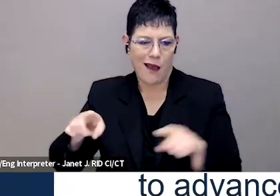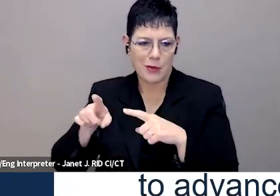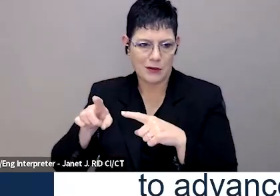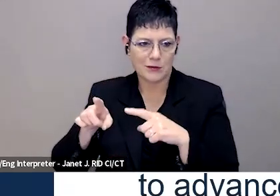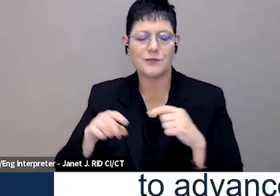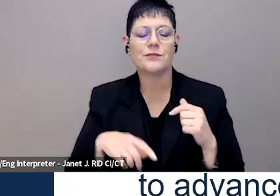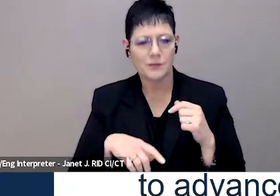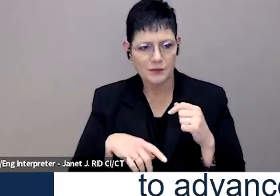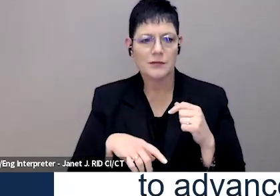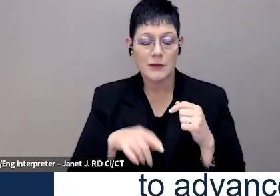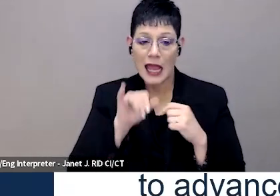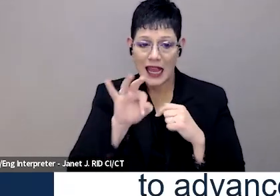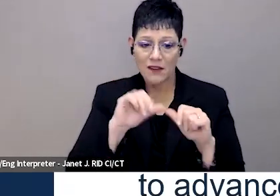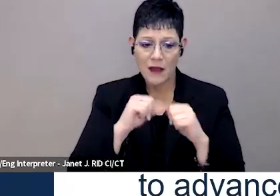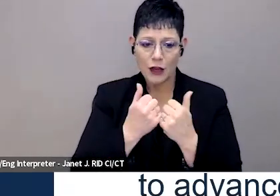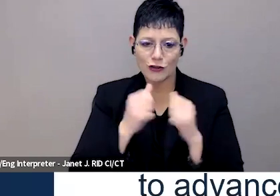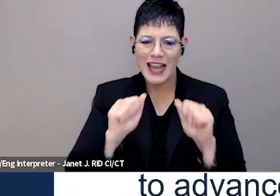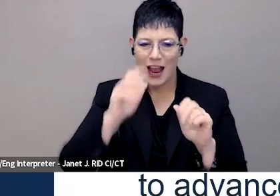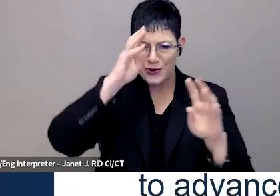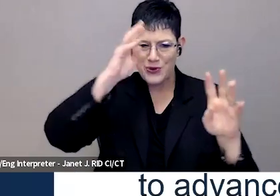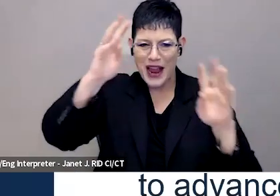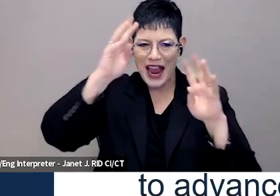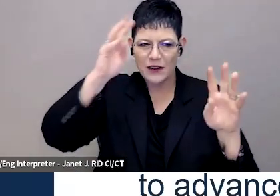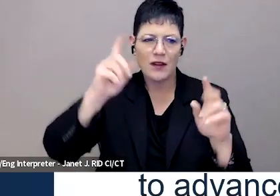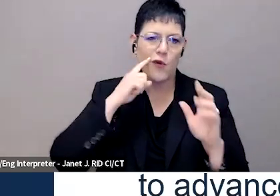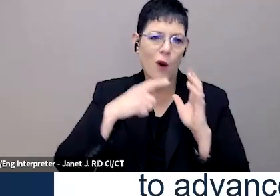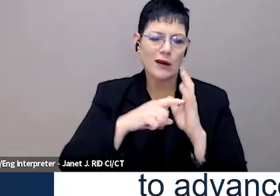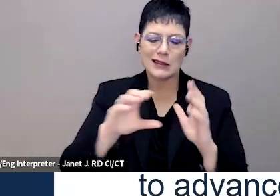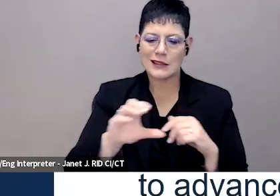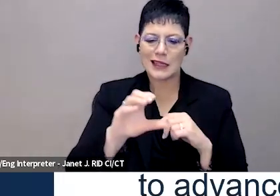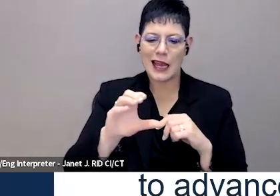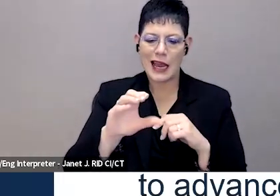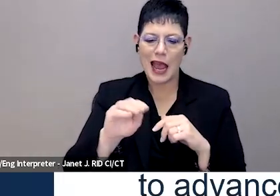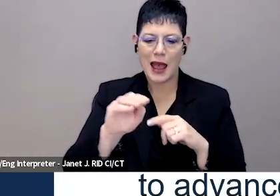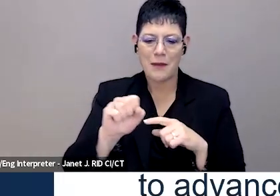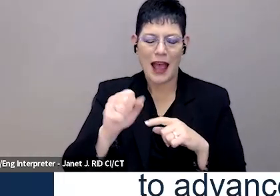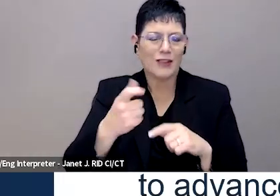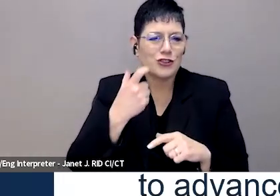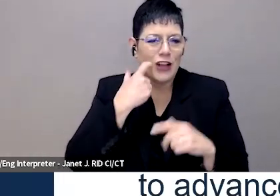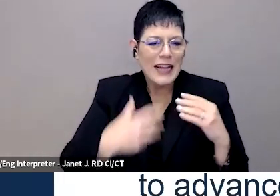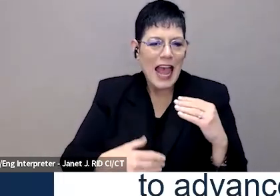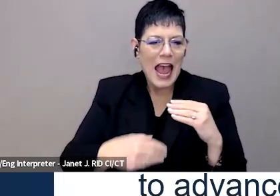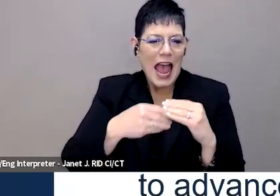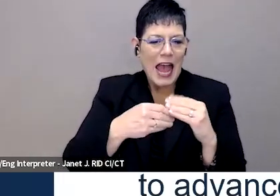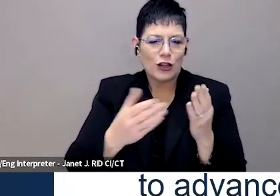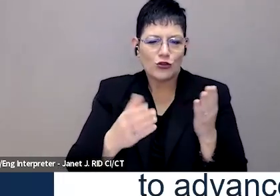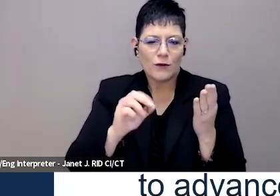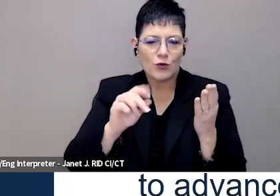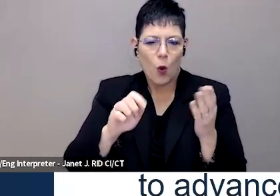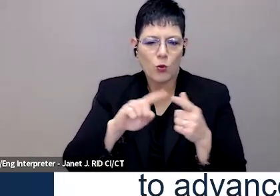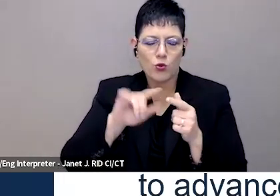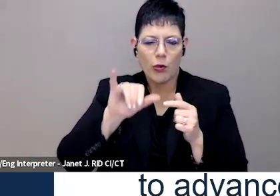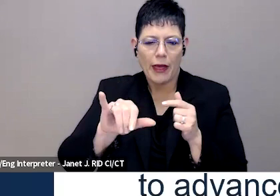what's possible when agencies think creatively. Take CMS's recent addition of caregiver training service codes to the physician fee